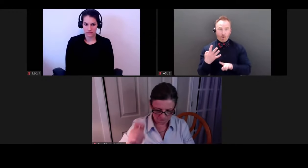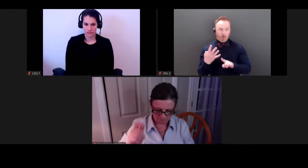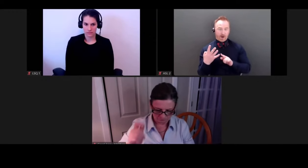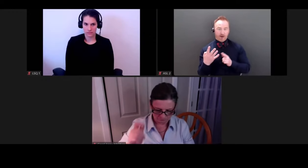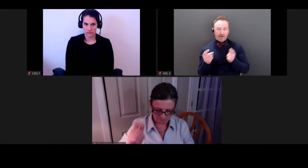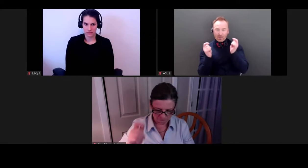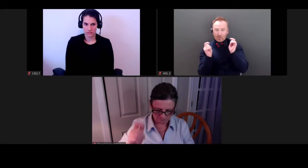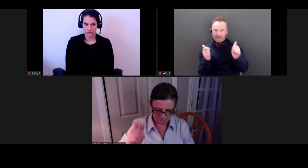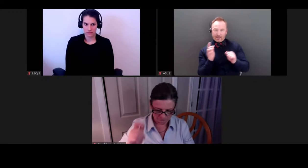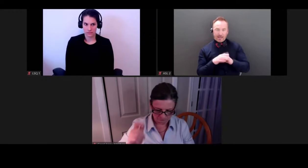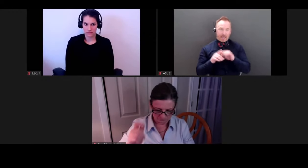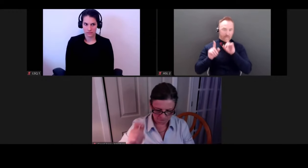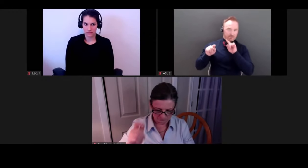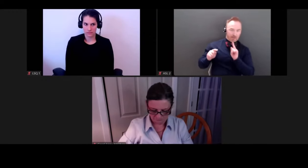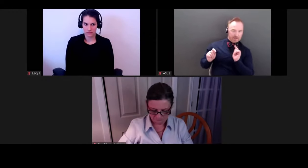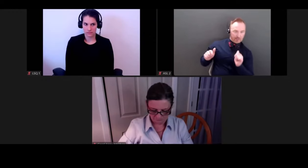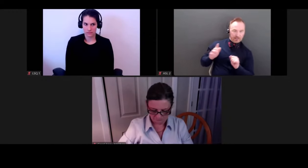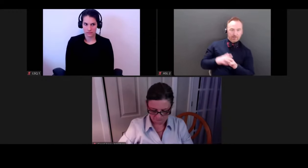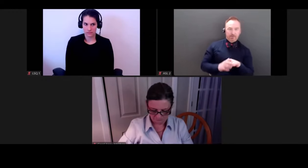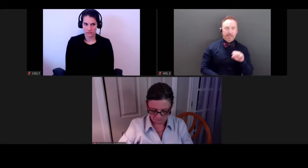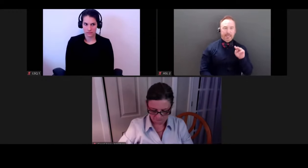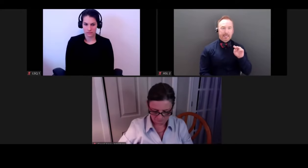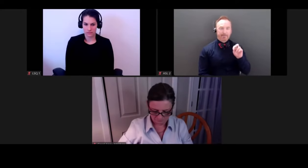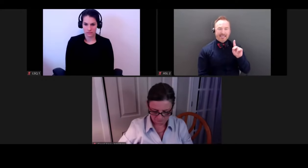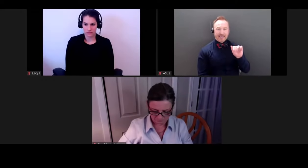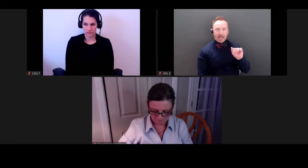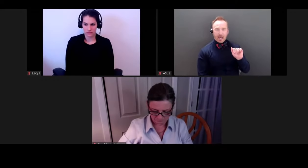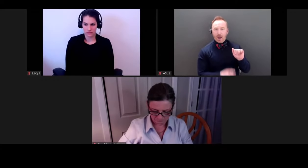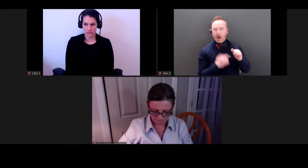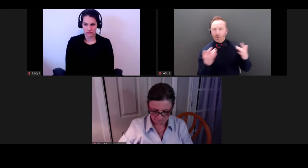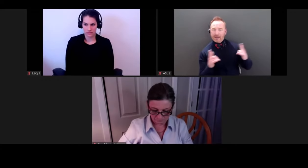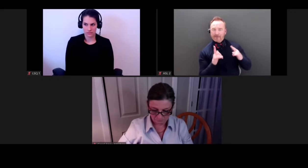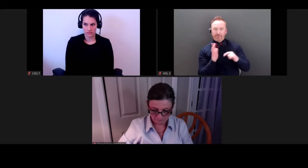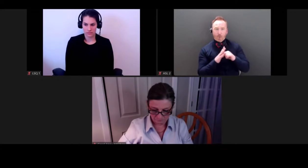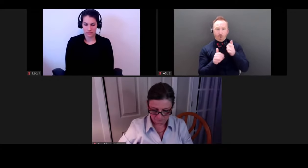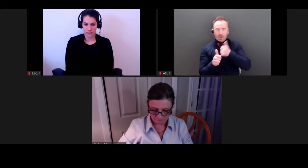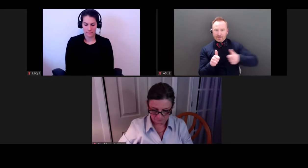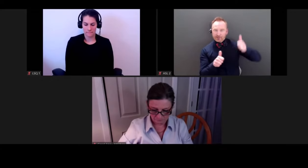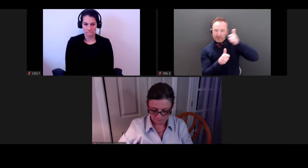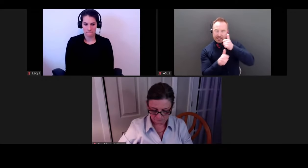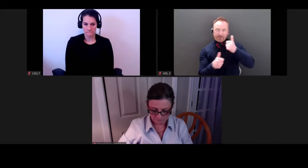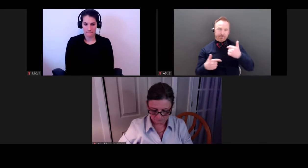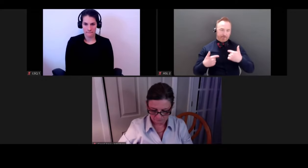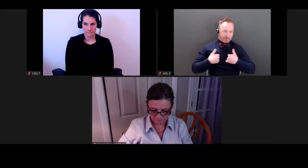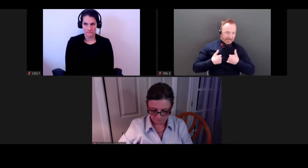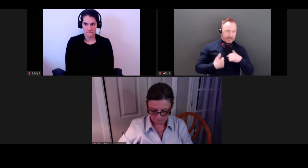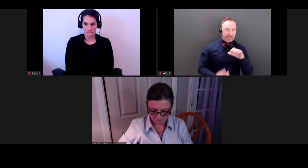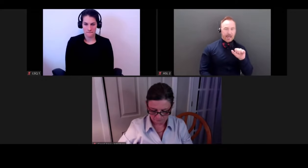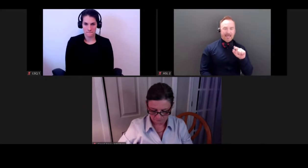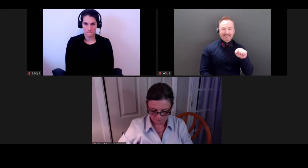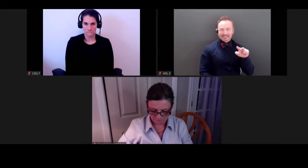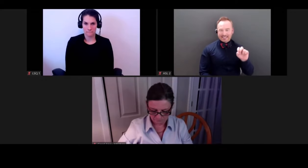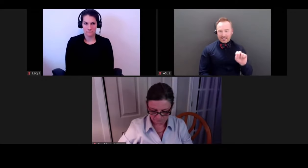media availability they're waiting for, the Chief and I and Steve. Thank you. All right. Member Nierman.